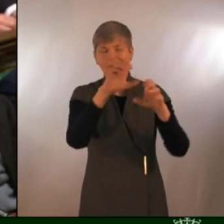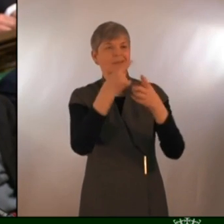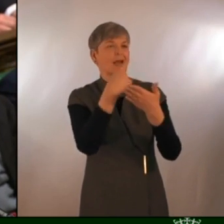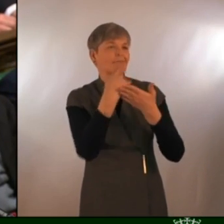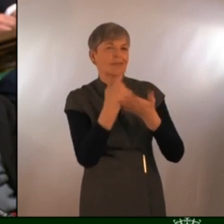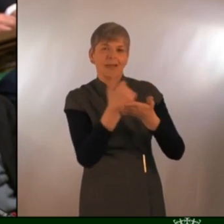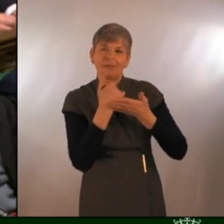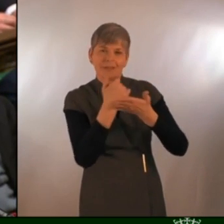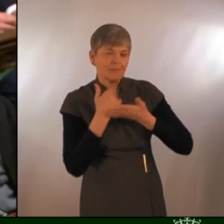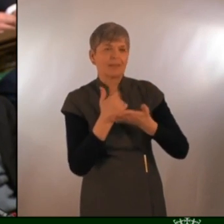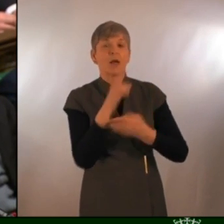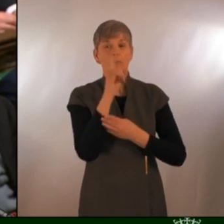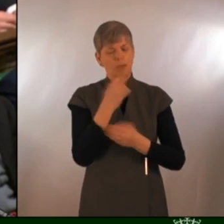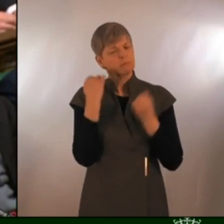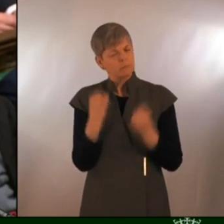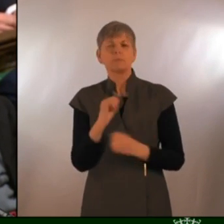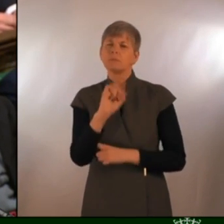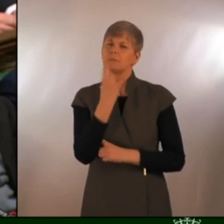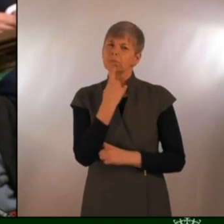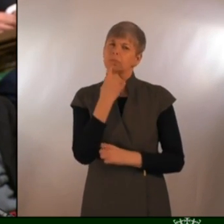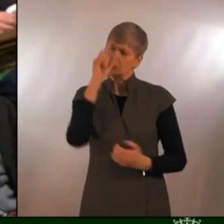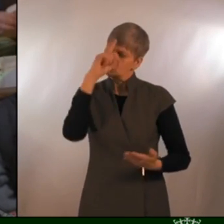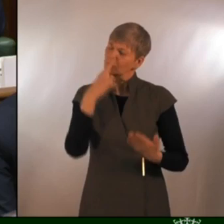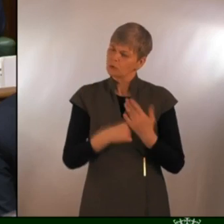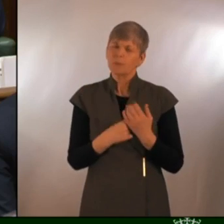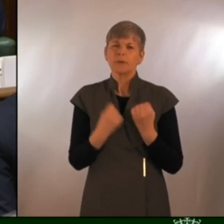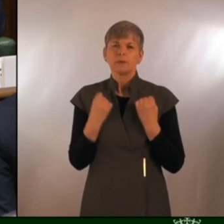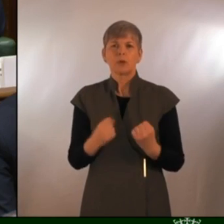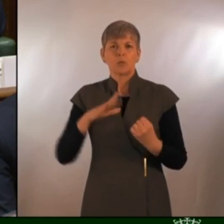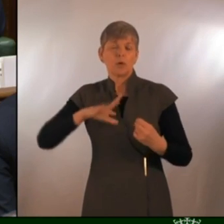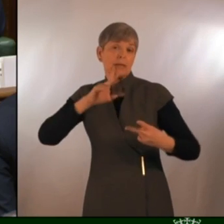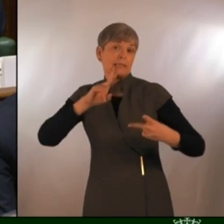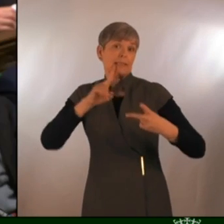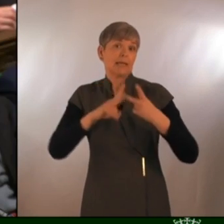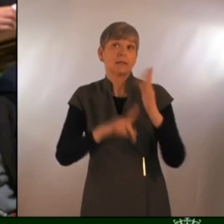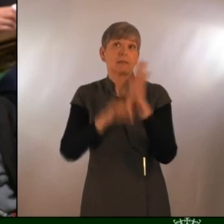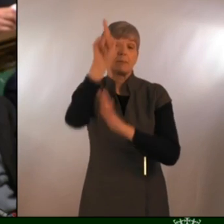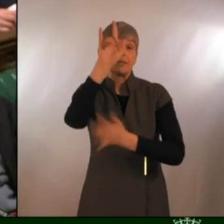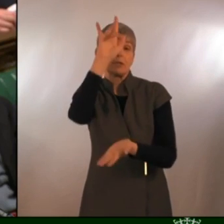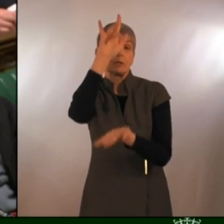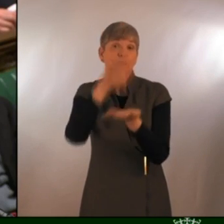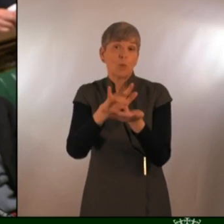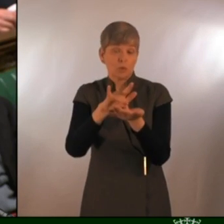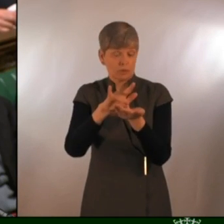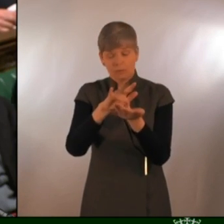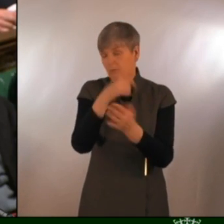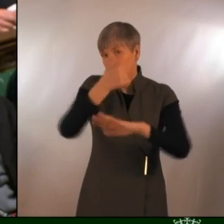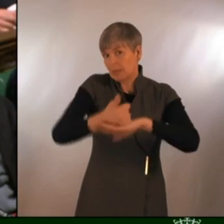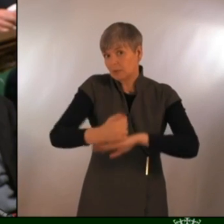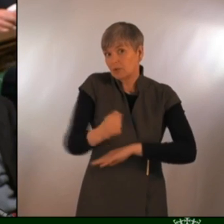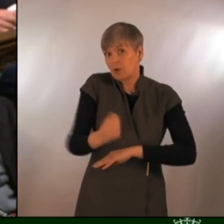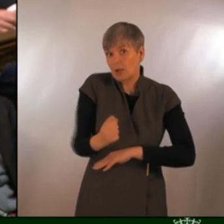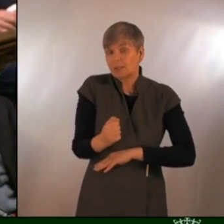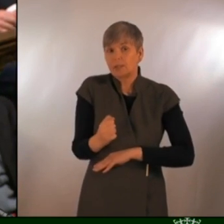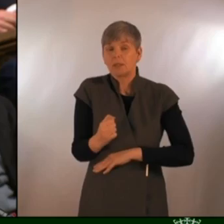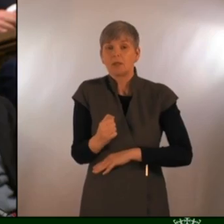our firm determination to have a second spaceport in Scotland, and we're looking for candidates